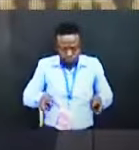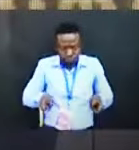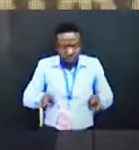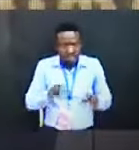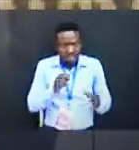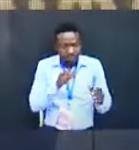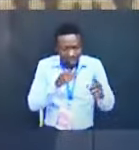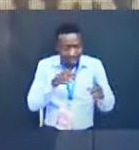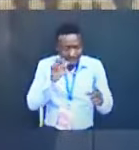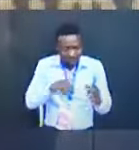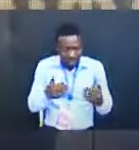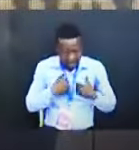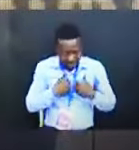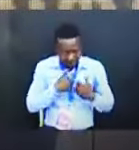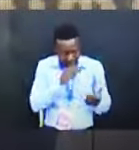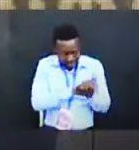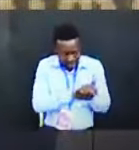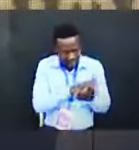worse.